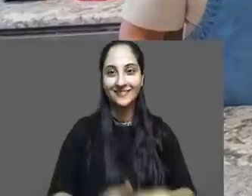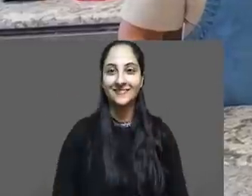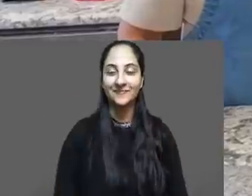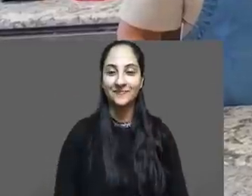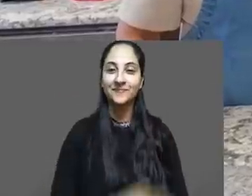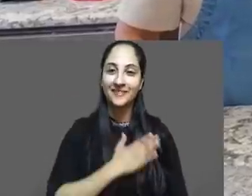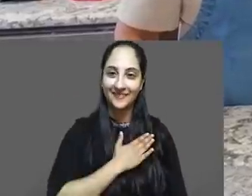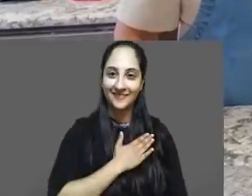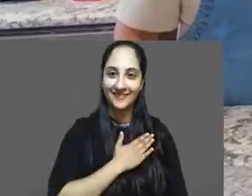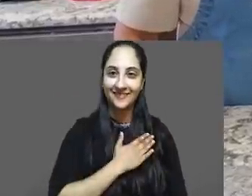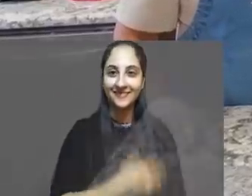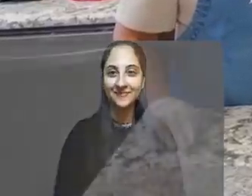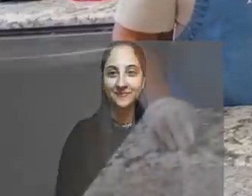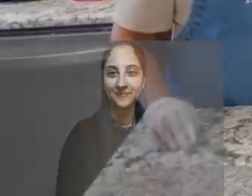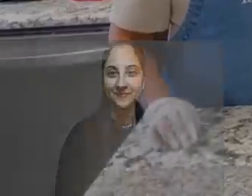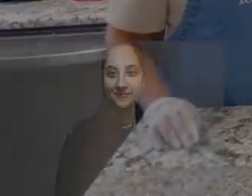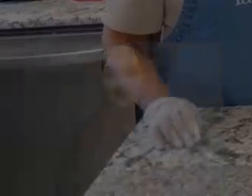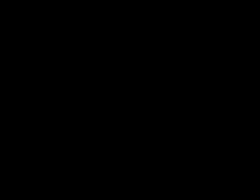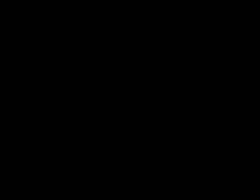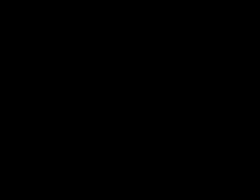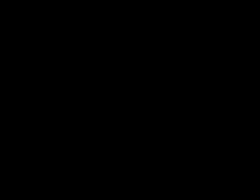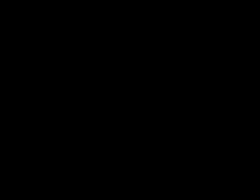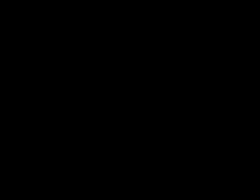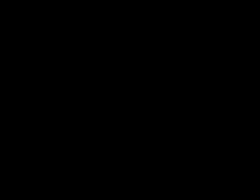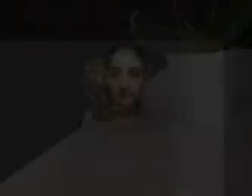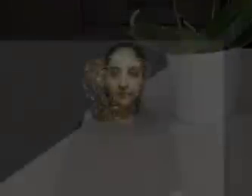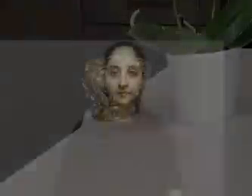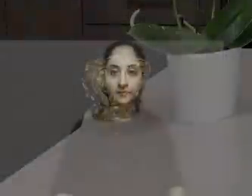and Navroz Mubarak. Navroz